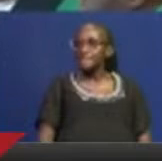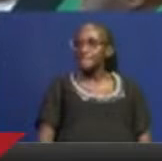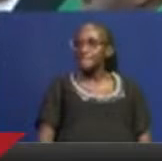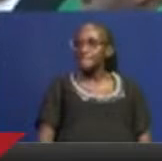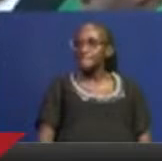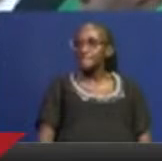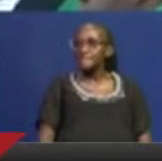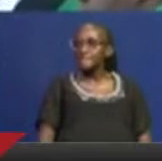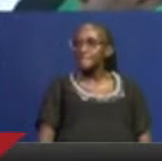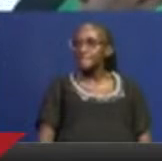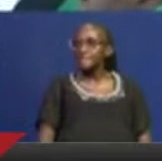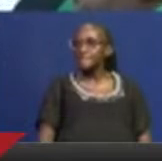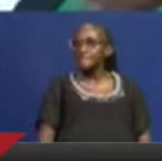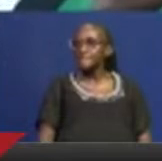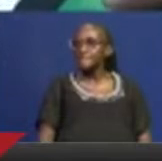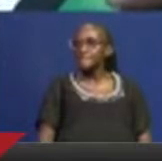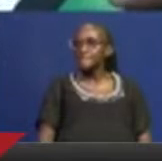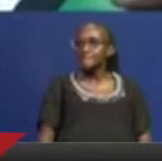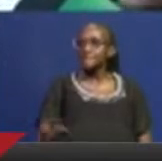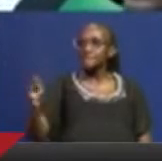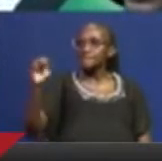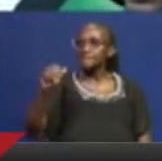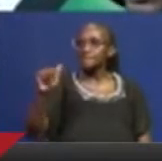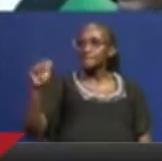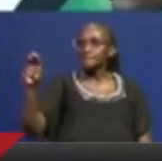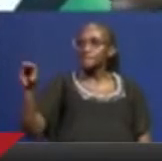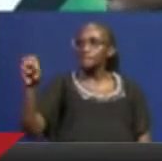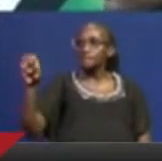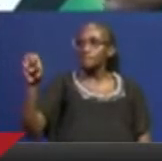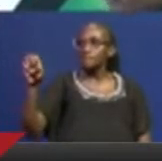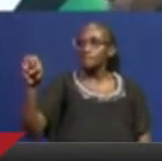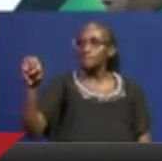Kajiado South Parashina Samuel Sakimba.